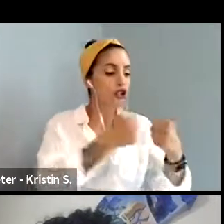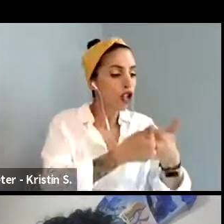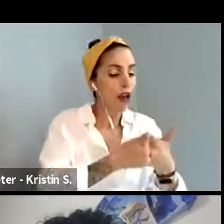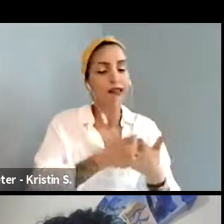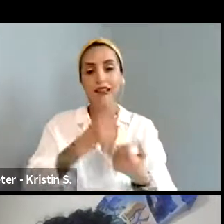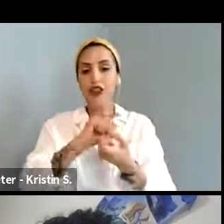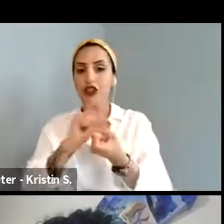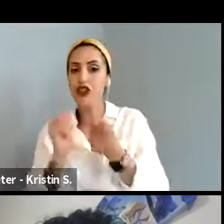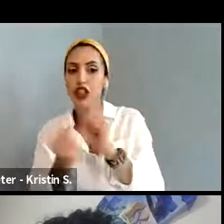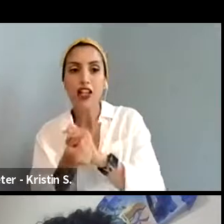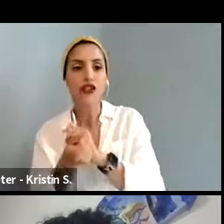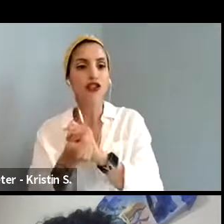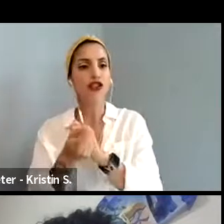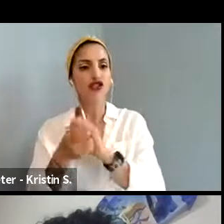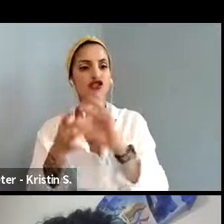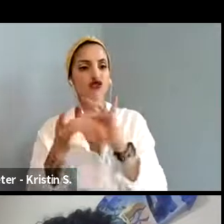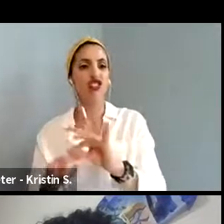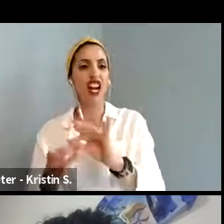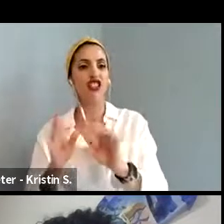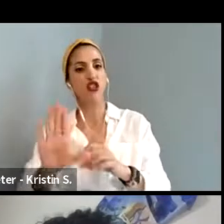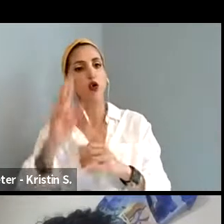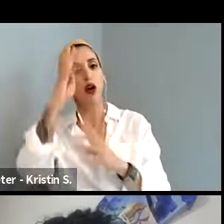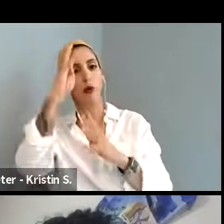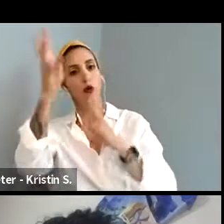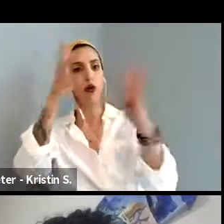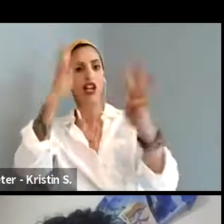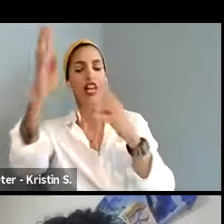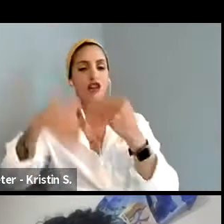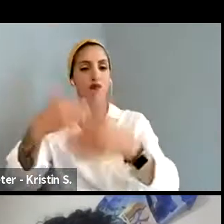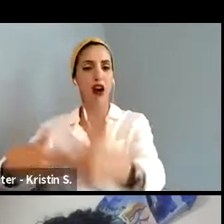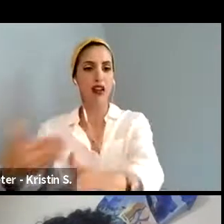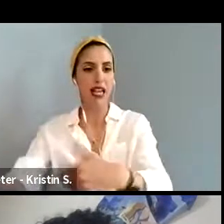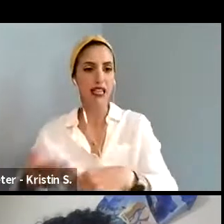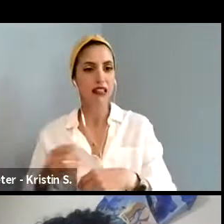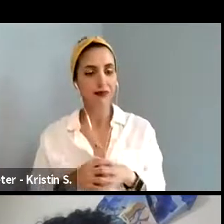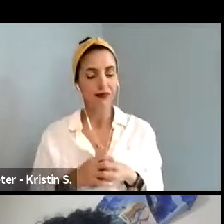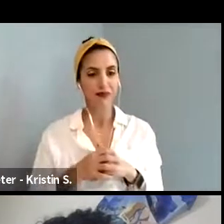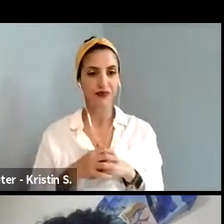occurred in regards to your creative practice?